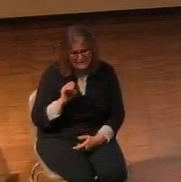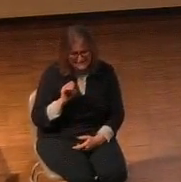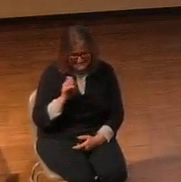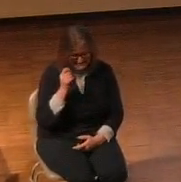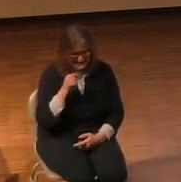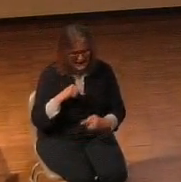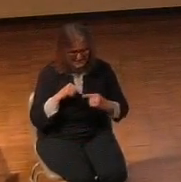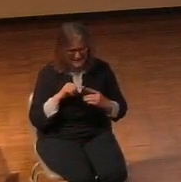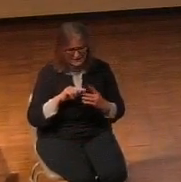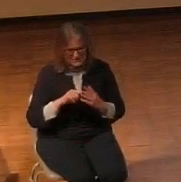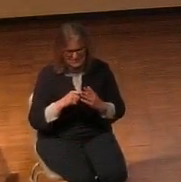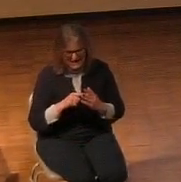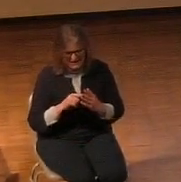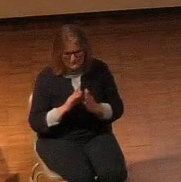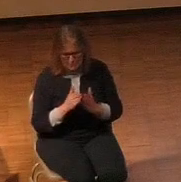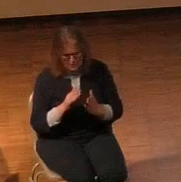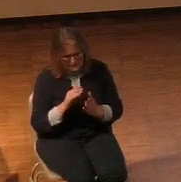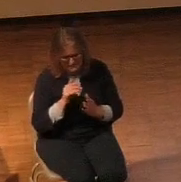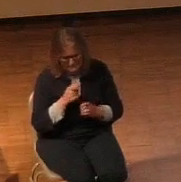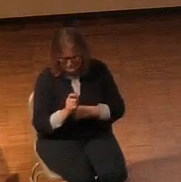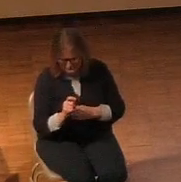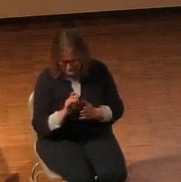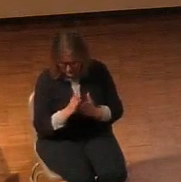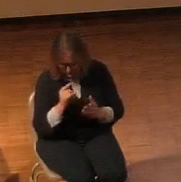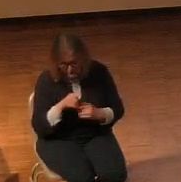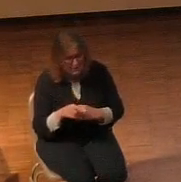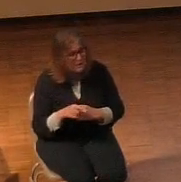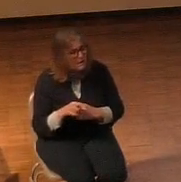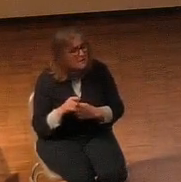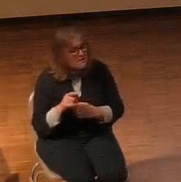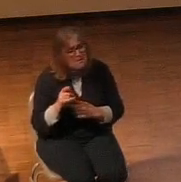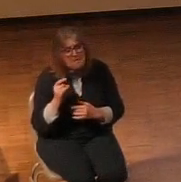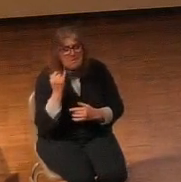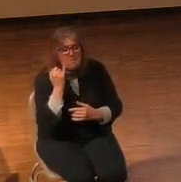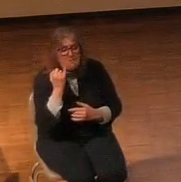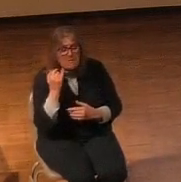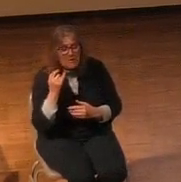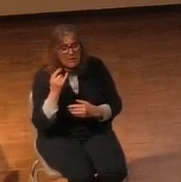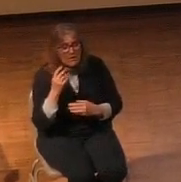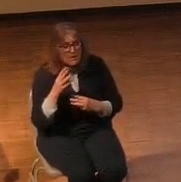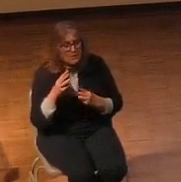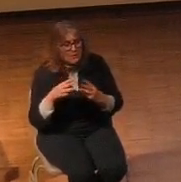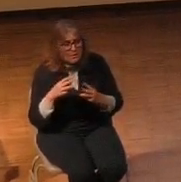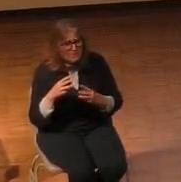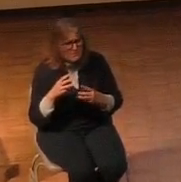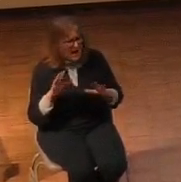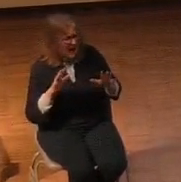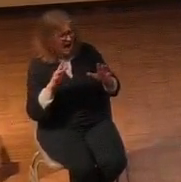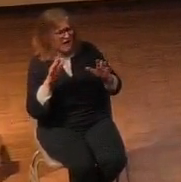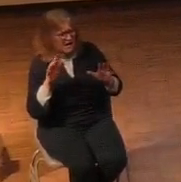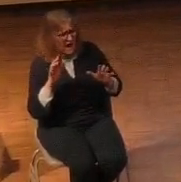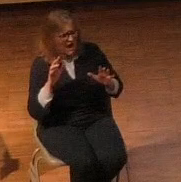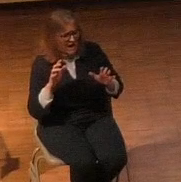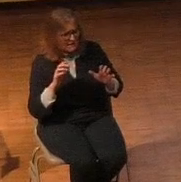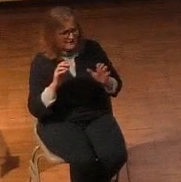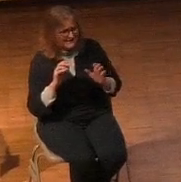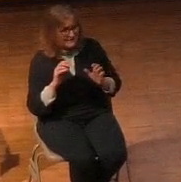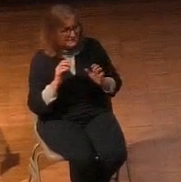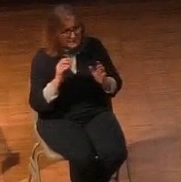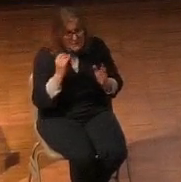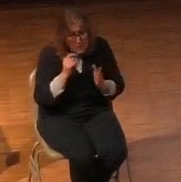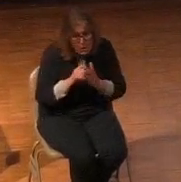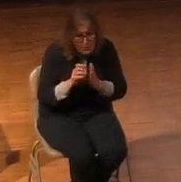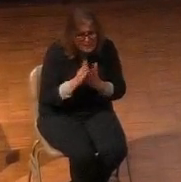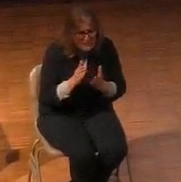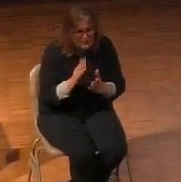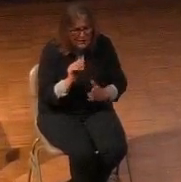novel now, so I'm not spoiler alert. But maybe they, what about a world where they could have loved, because it would be one thing if she wrote a novel where Alice